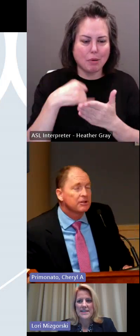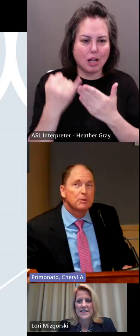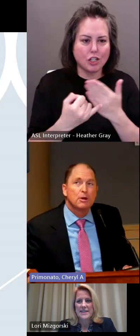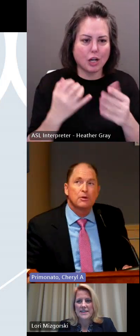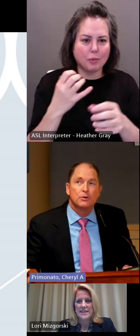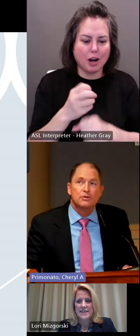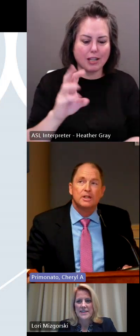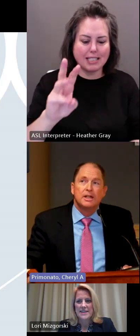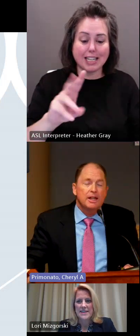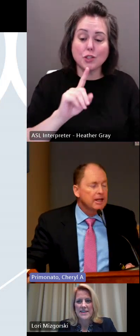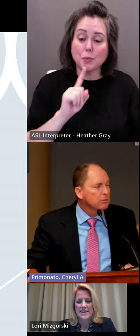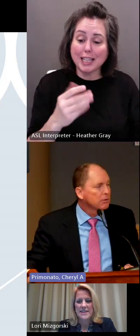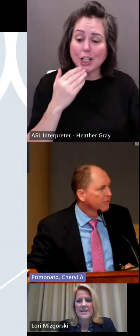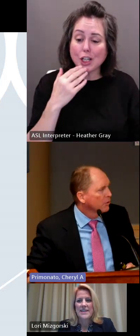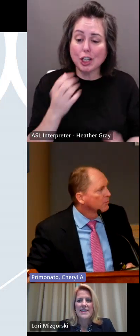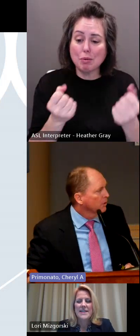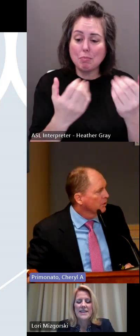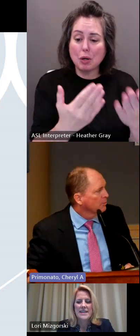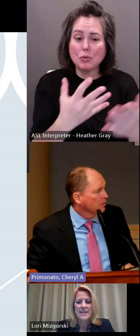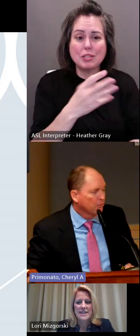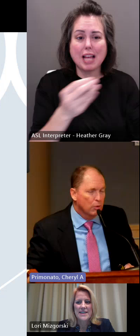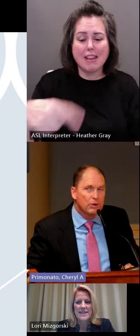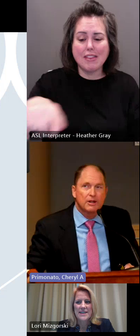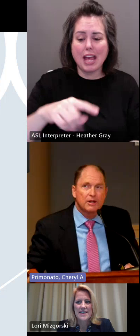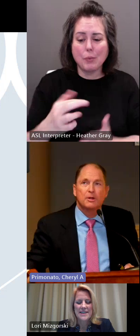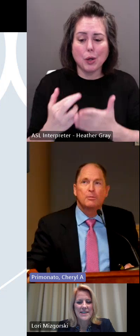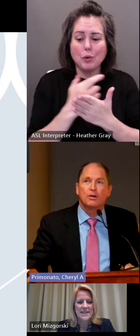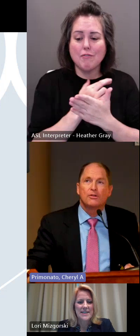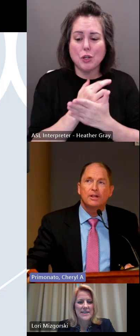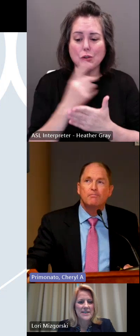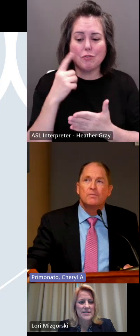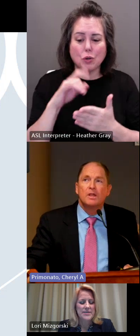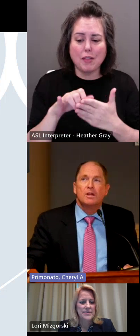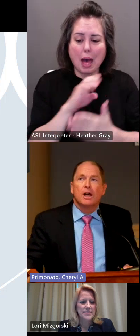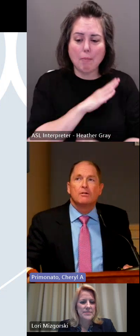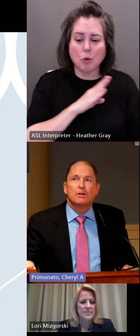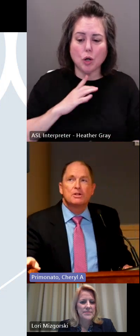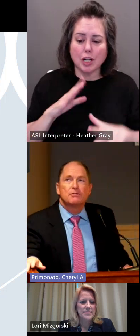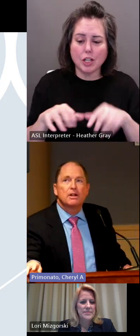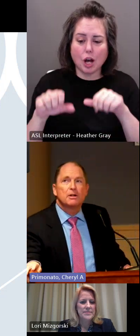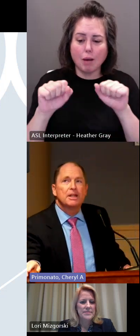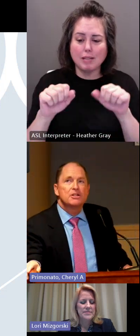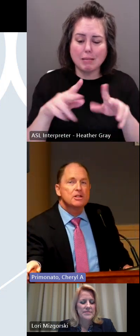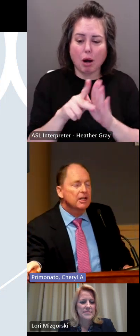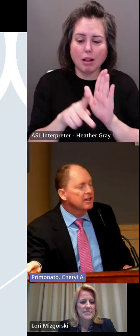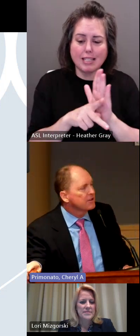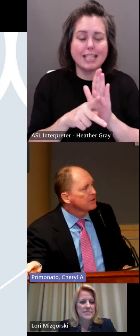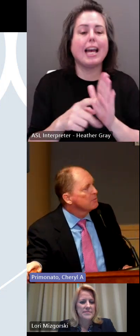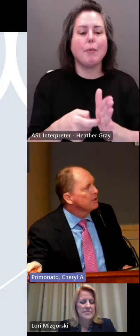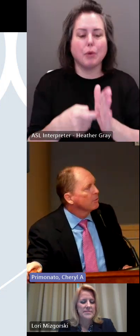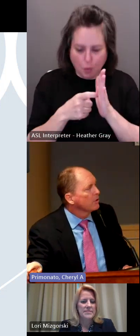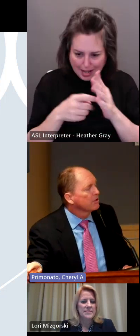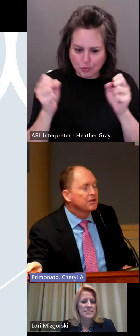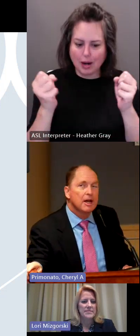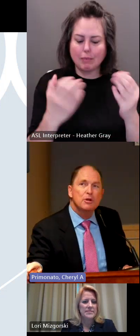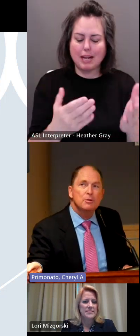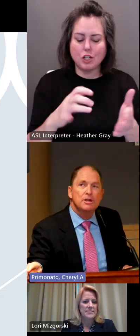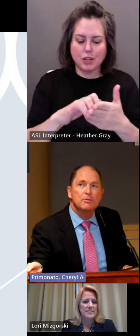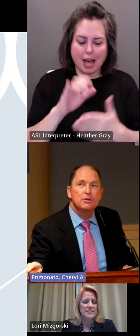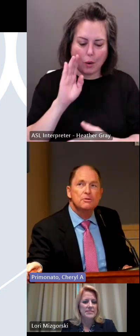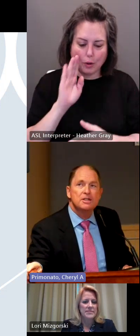really excellent proposals, and they were reviewed per the board adopted policy. Our request recommendation today is that this be awarded